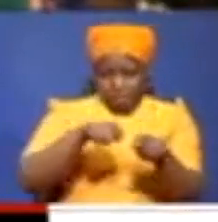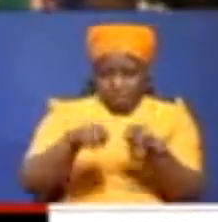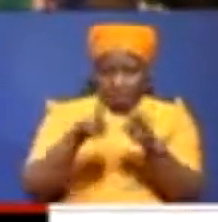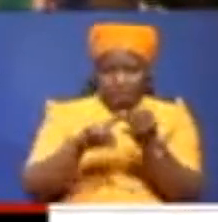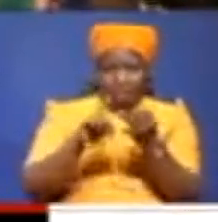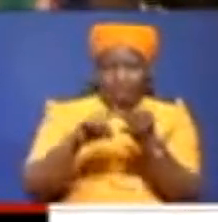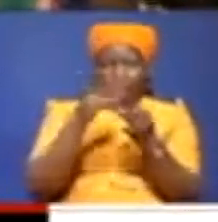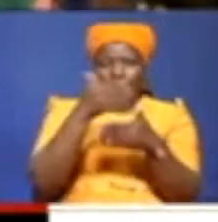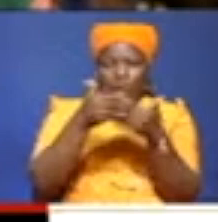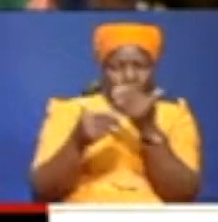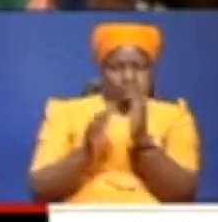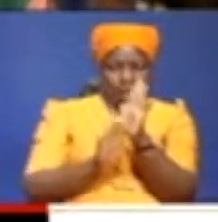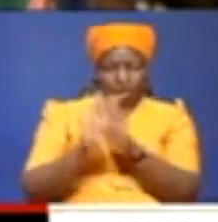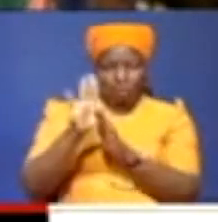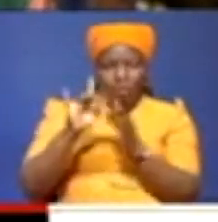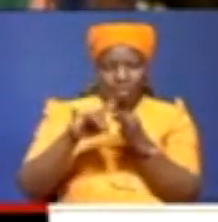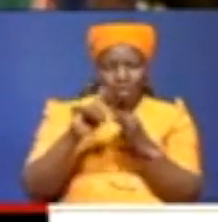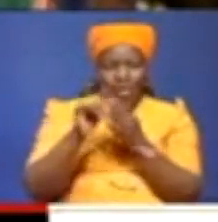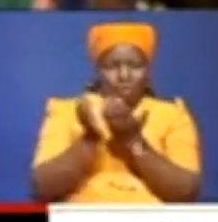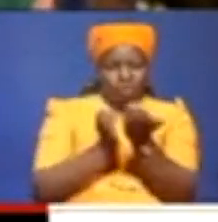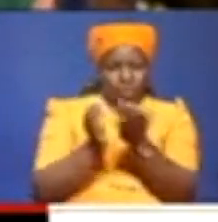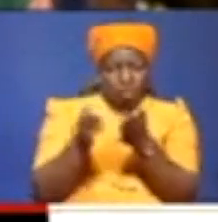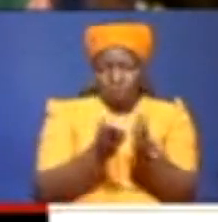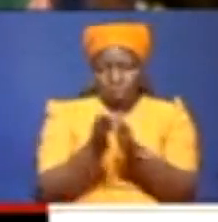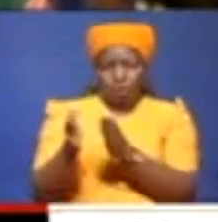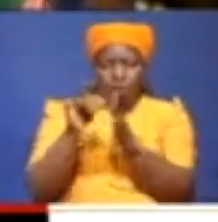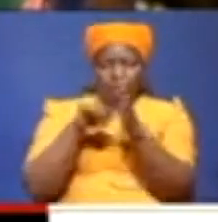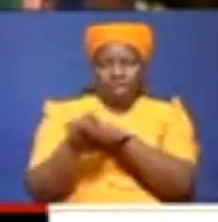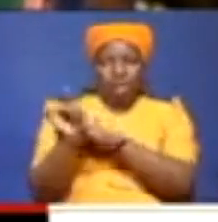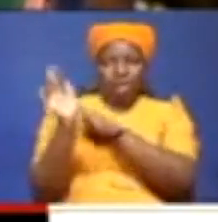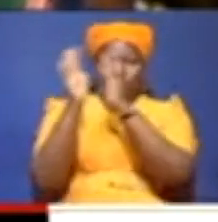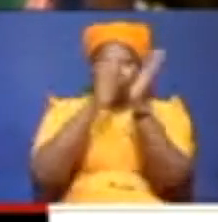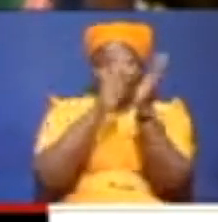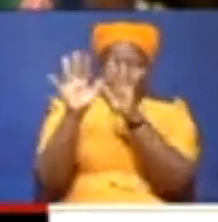infrastructure development and commercial opportunities in climate-smart